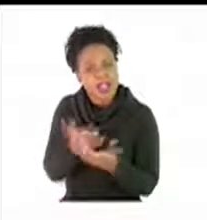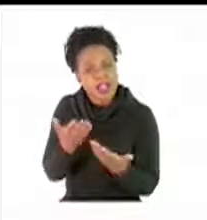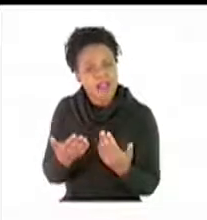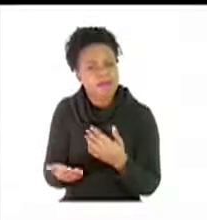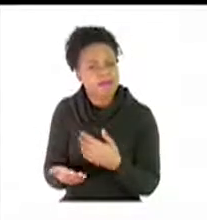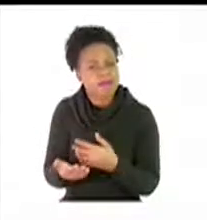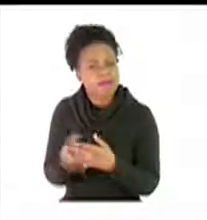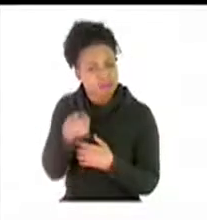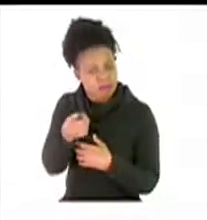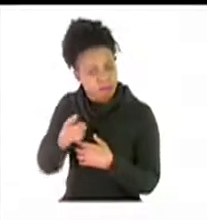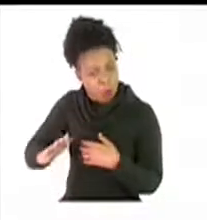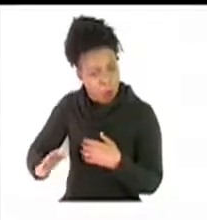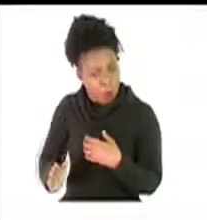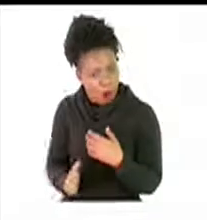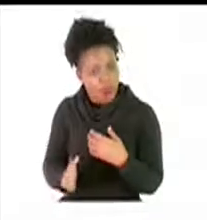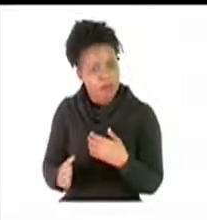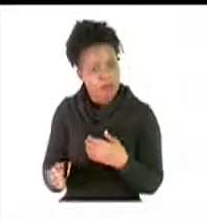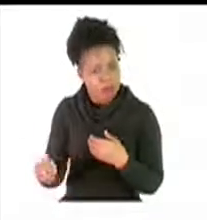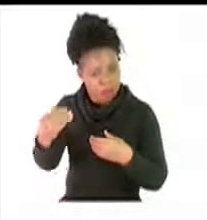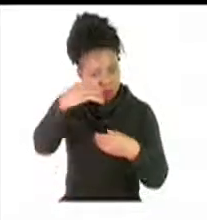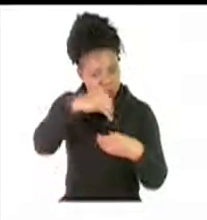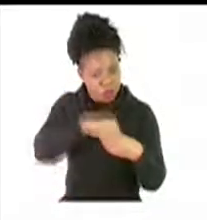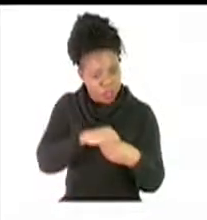jump in and taste it?"